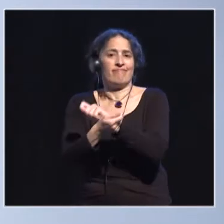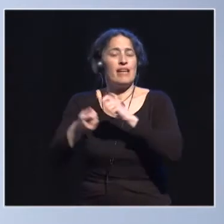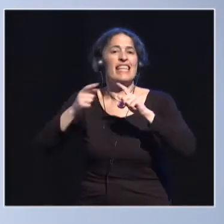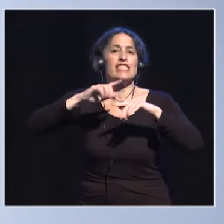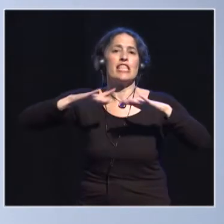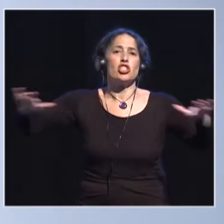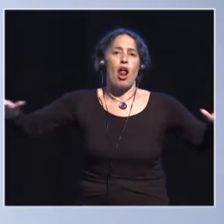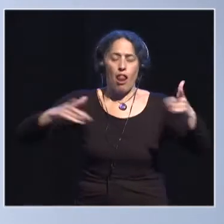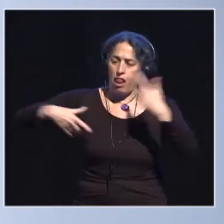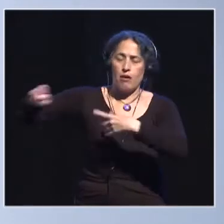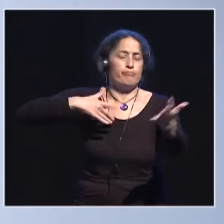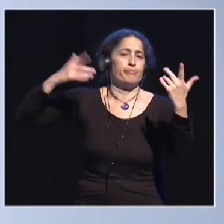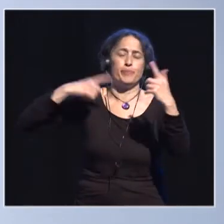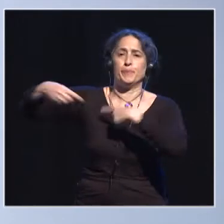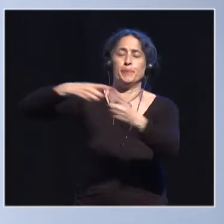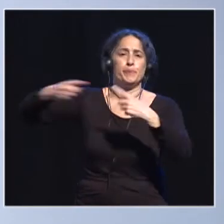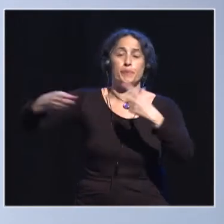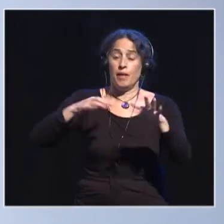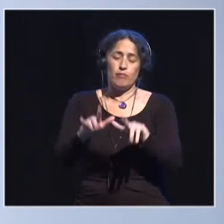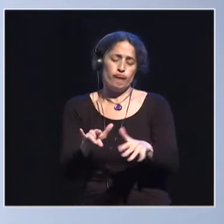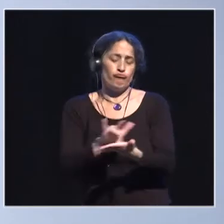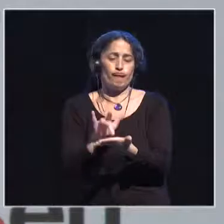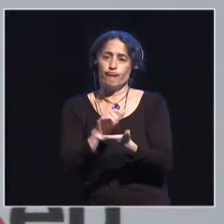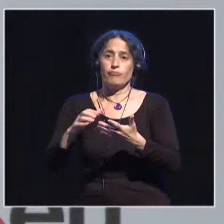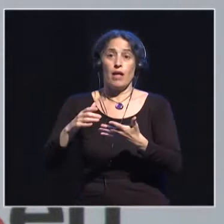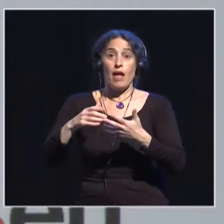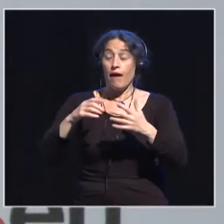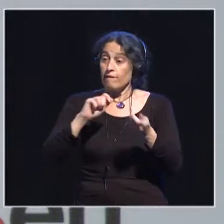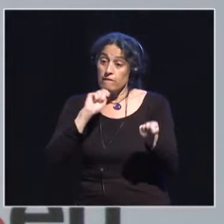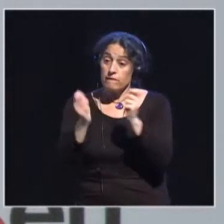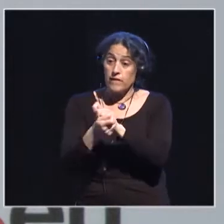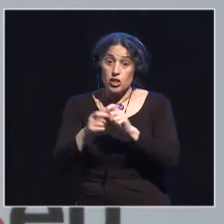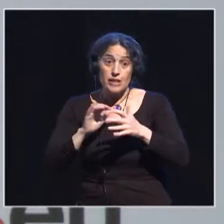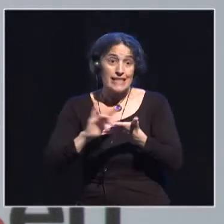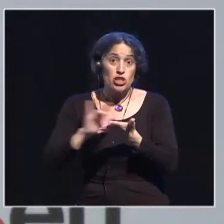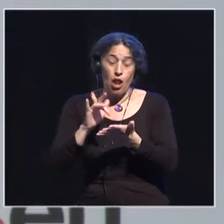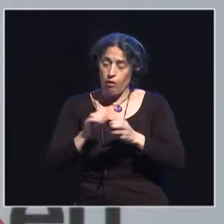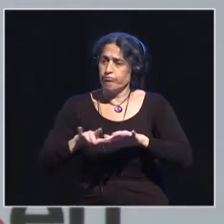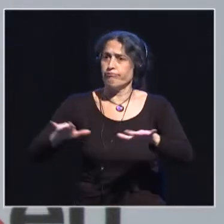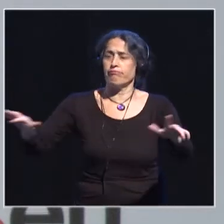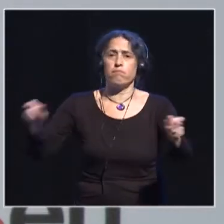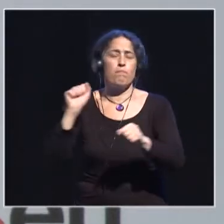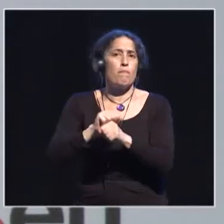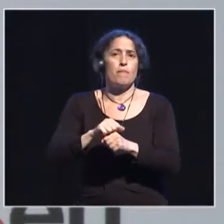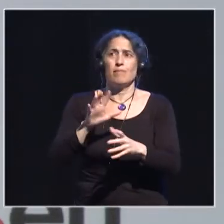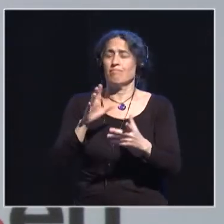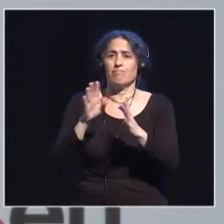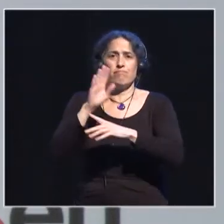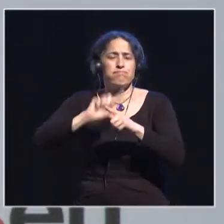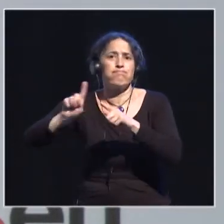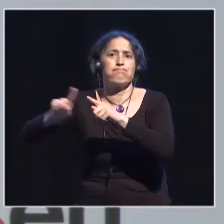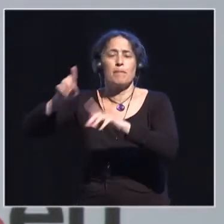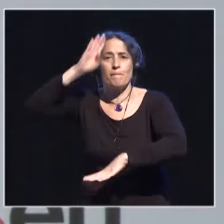place, a better way of providing a service, a better technology, more than 80% of that innovation has digitization embedded in it. This is